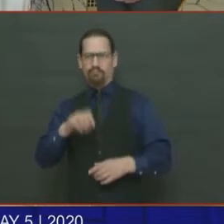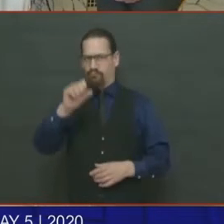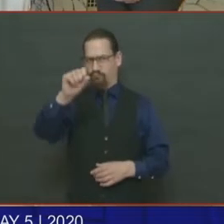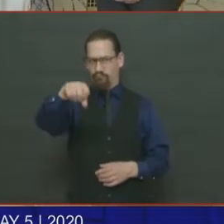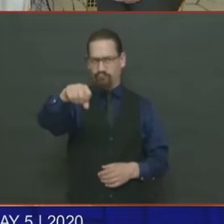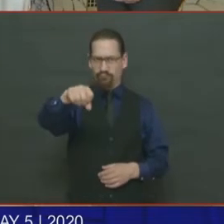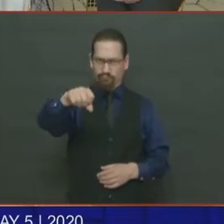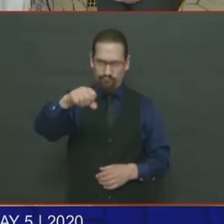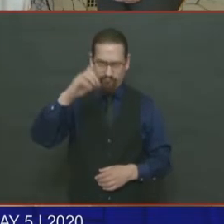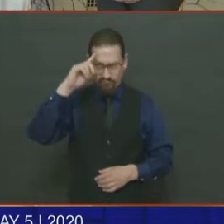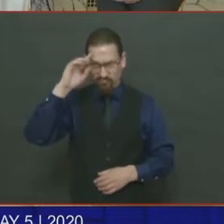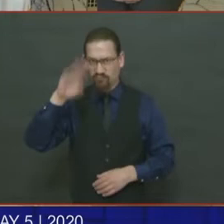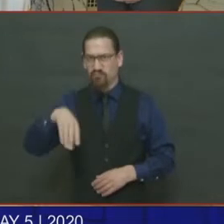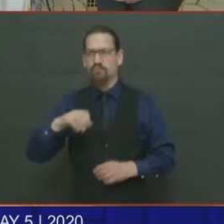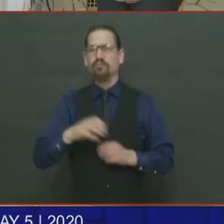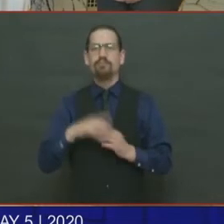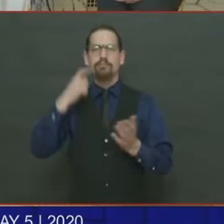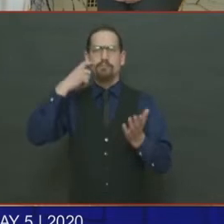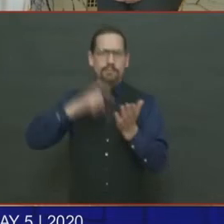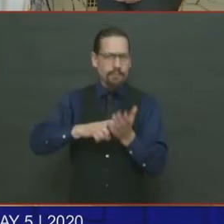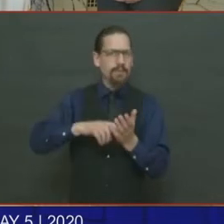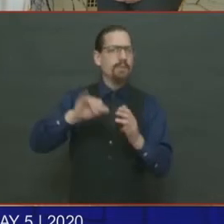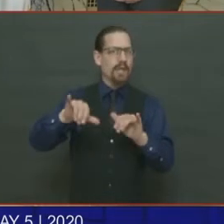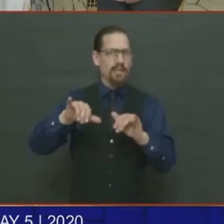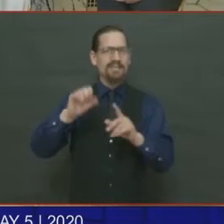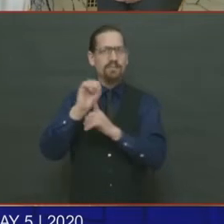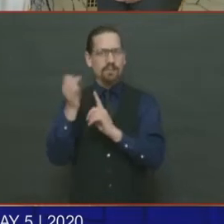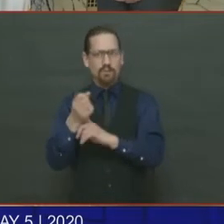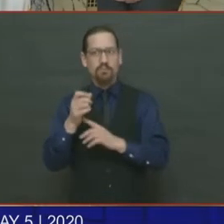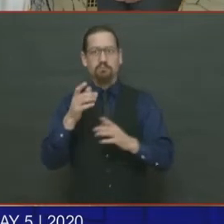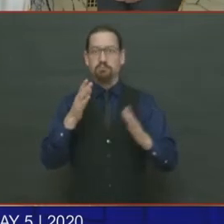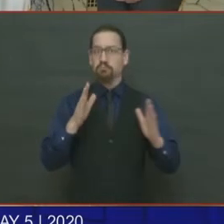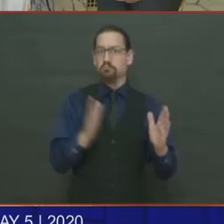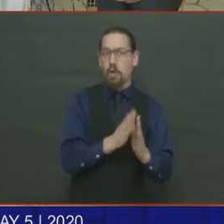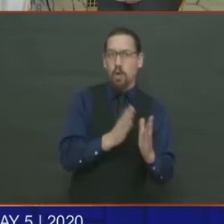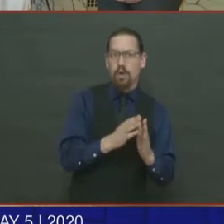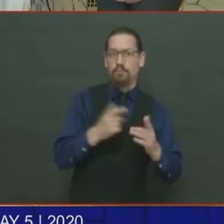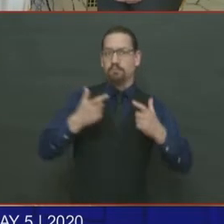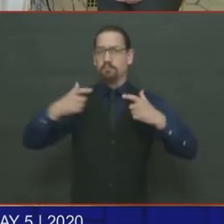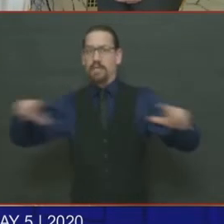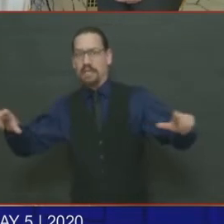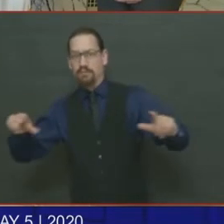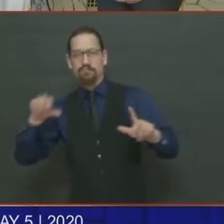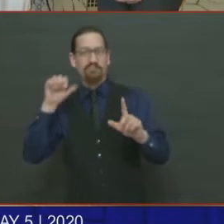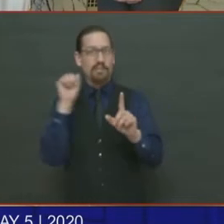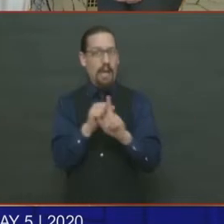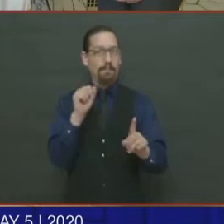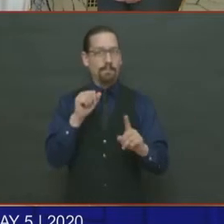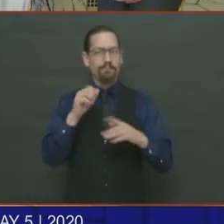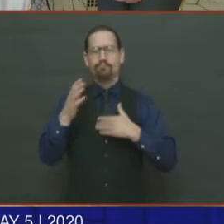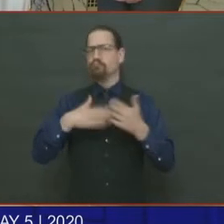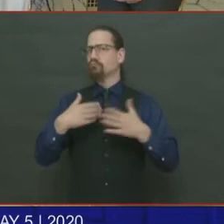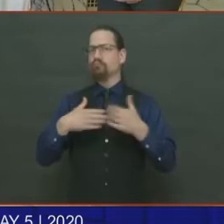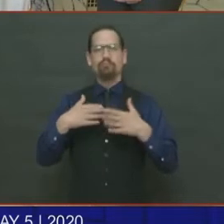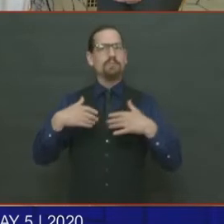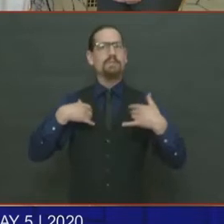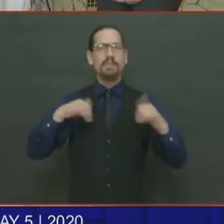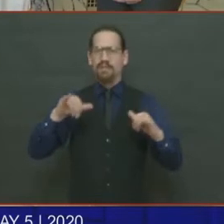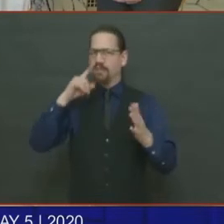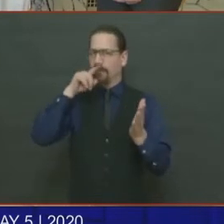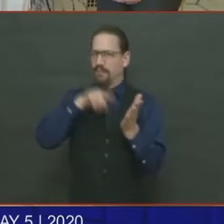problem, but to answer your question, I would say we're still trying to get it to come into